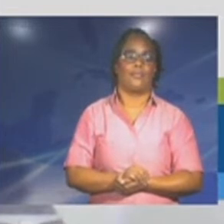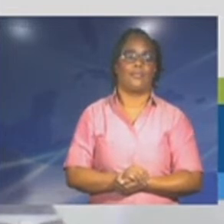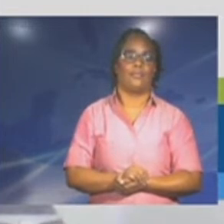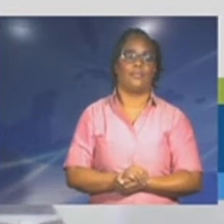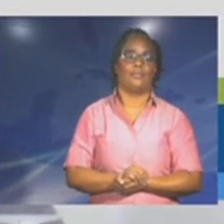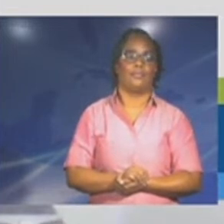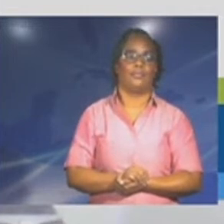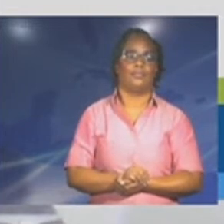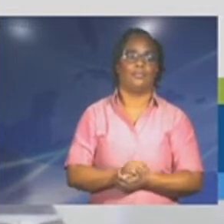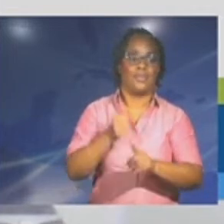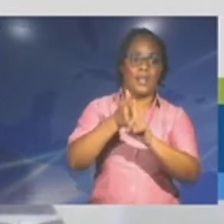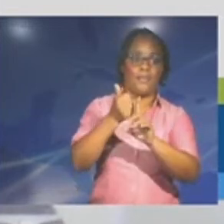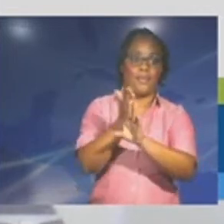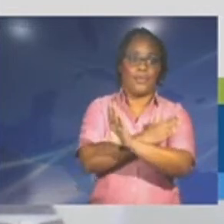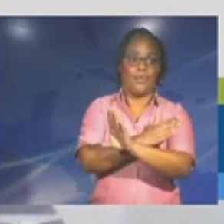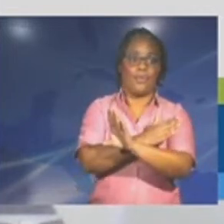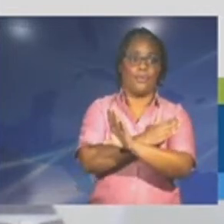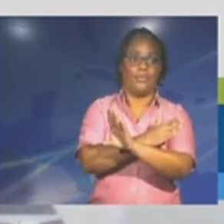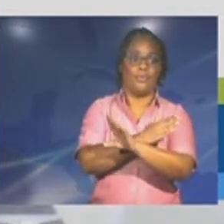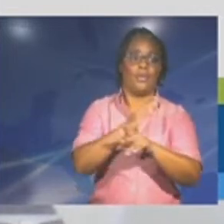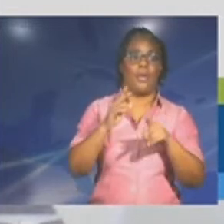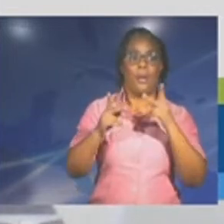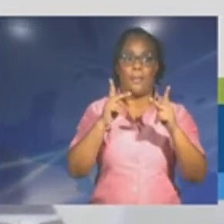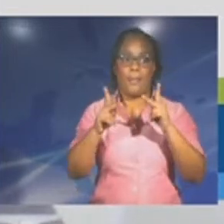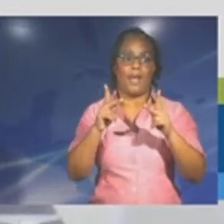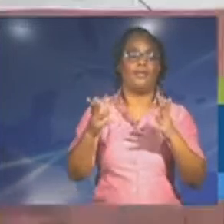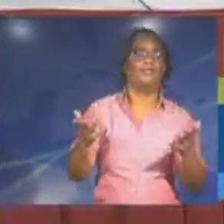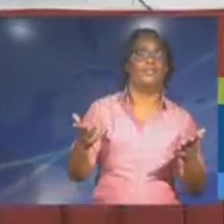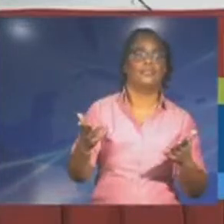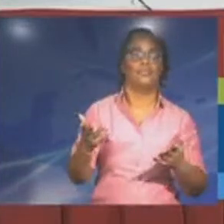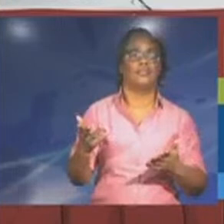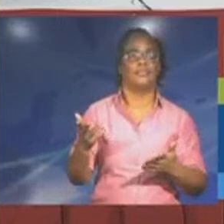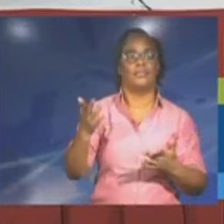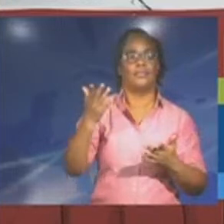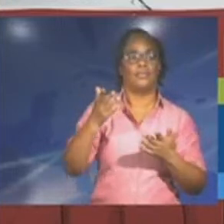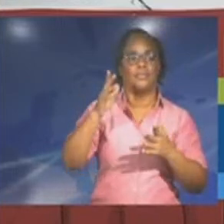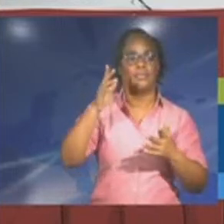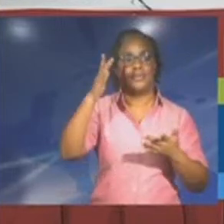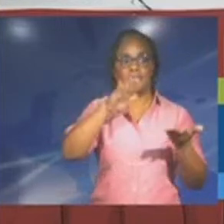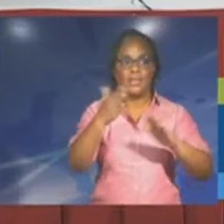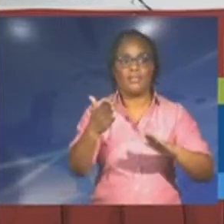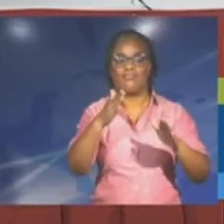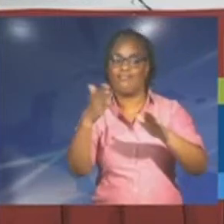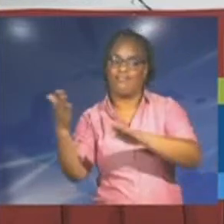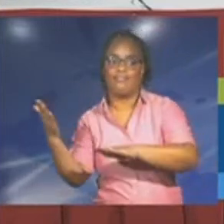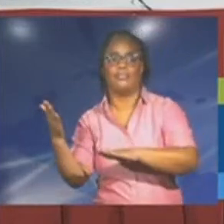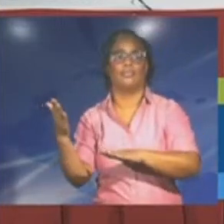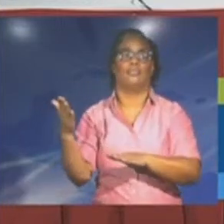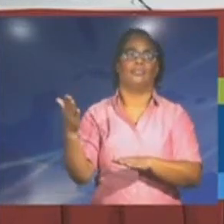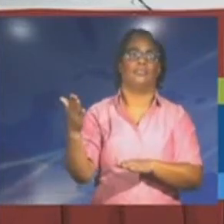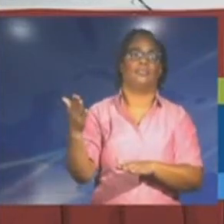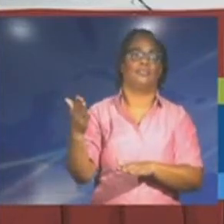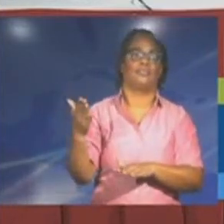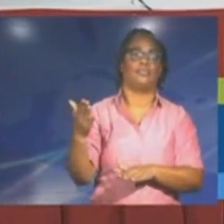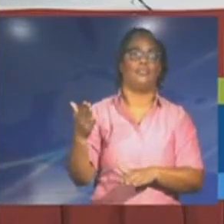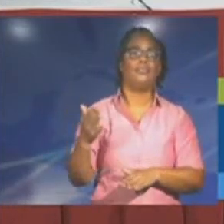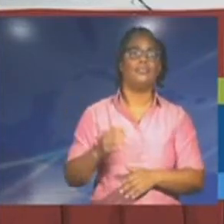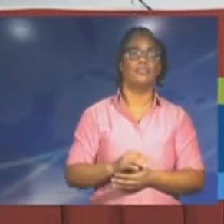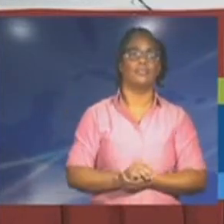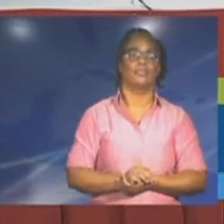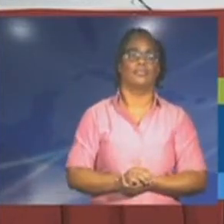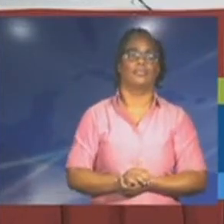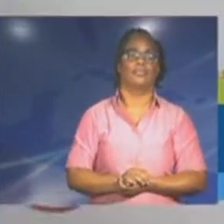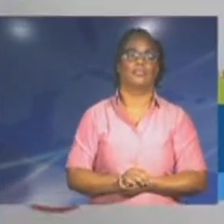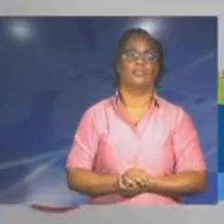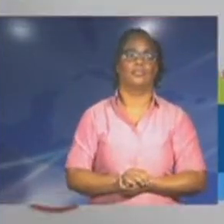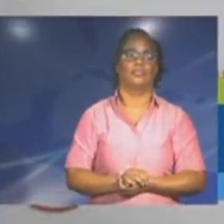were seeing back then when that was underway? Yeah, thanks, Rashad. So I think Nurse Sukchan alerted me that we have closed the gap